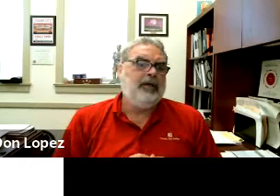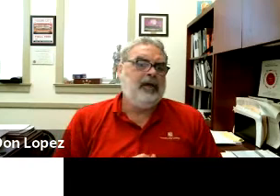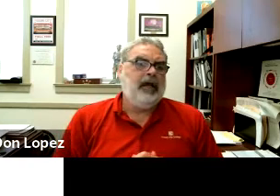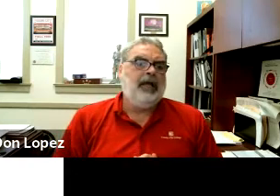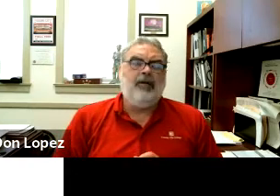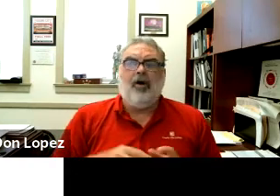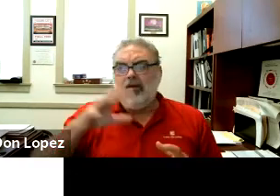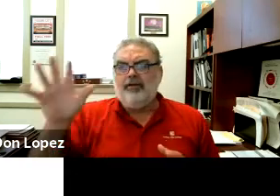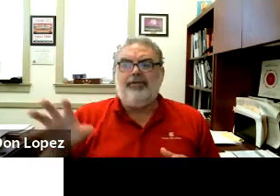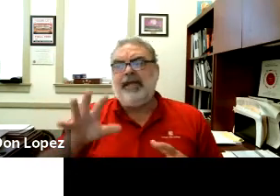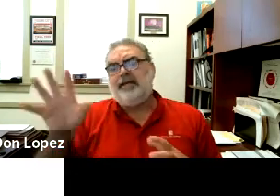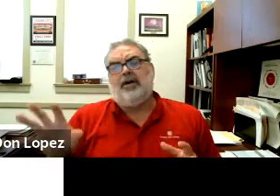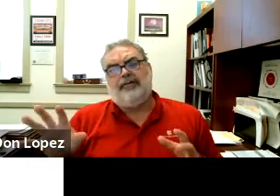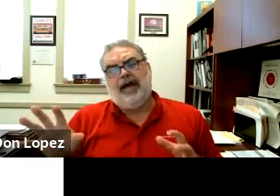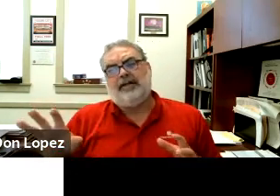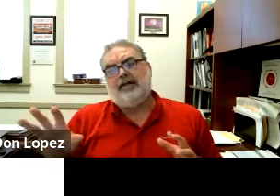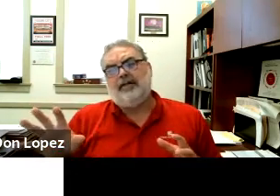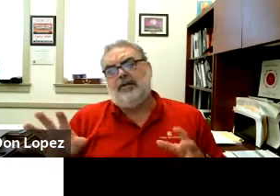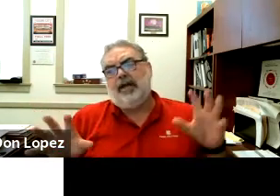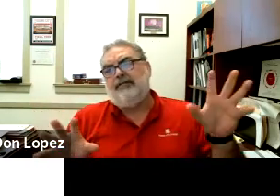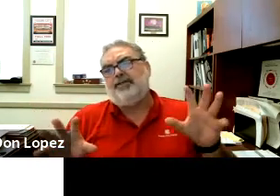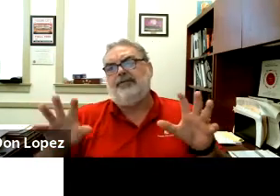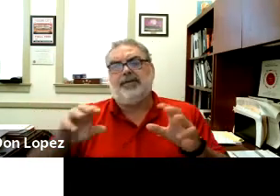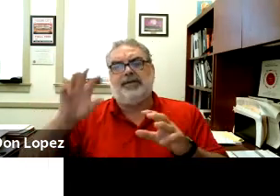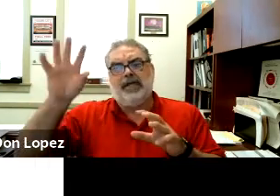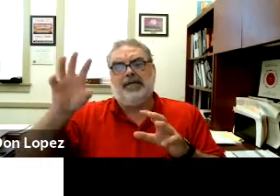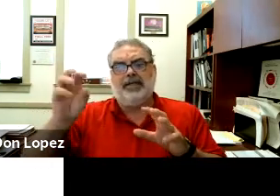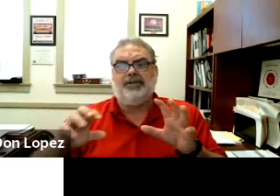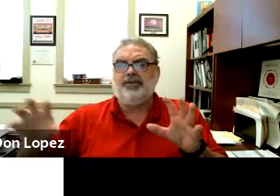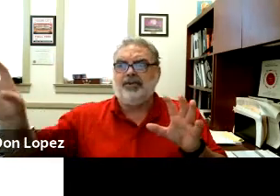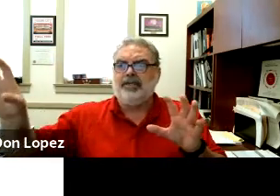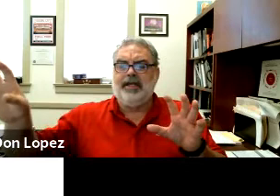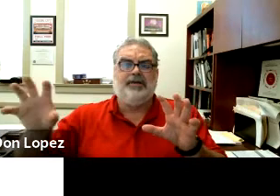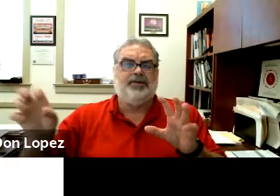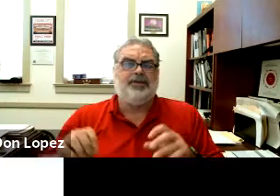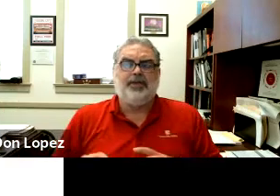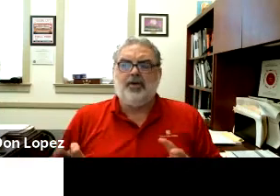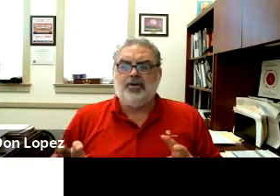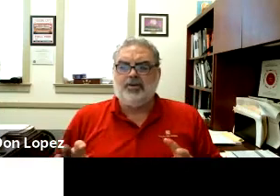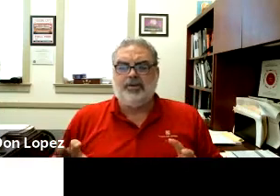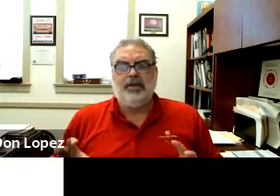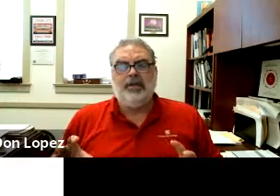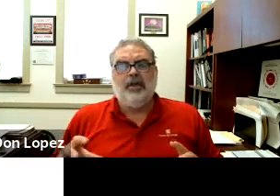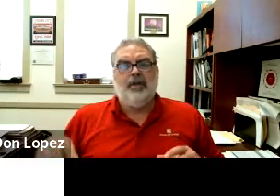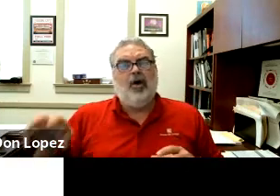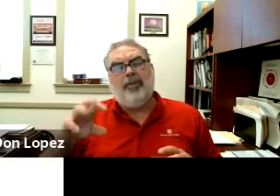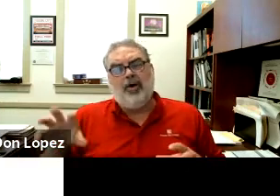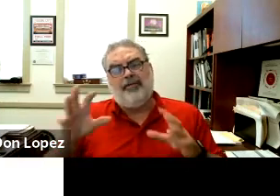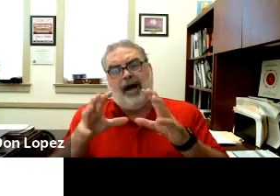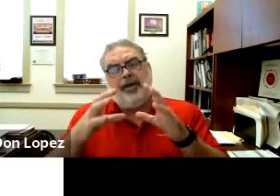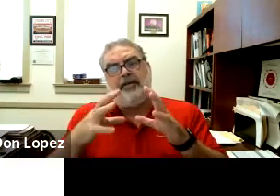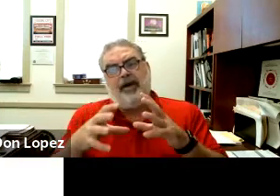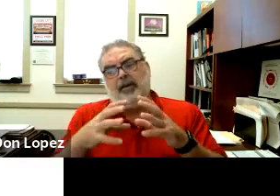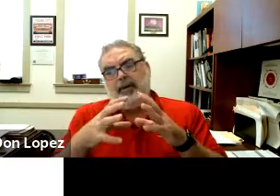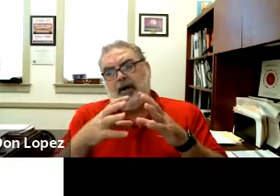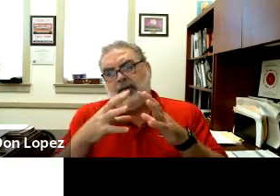right? And all of these are factors, right? Vision for success, institutional set standards, district goals. They're all part of